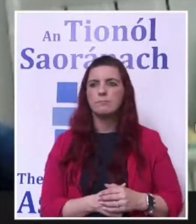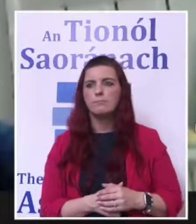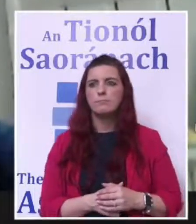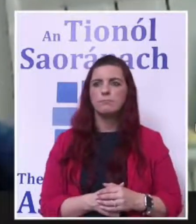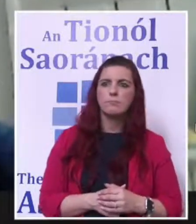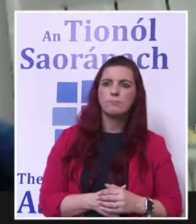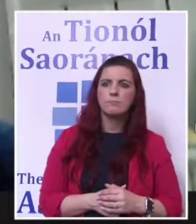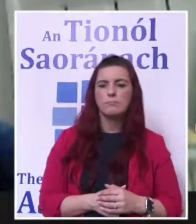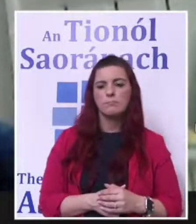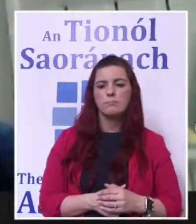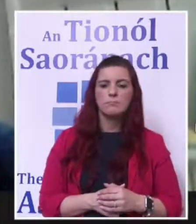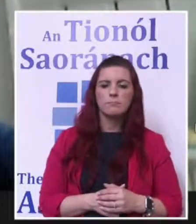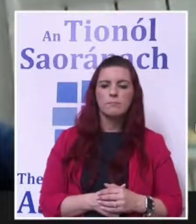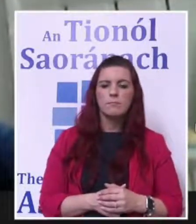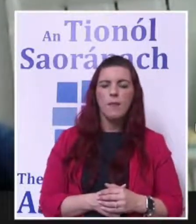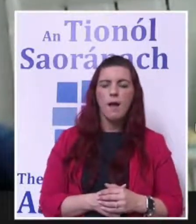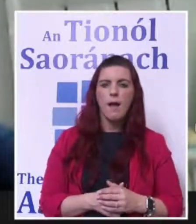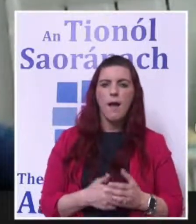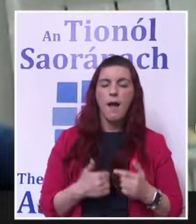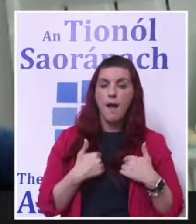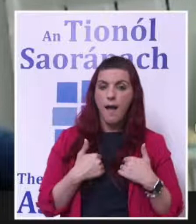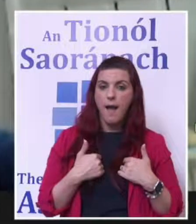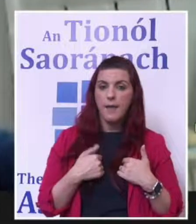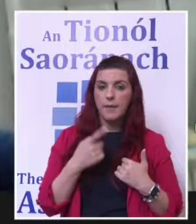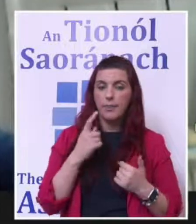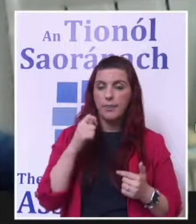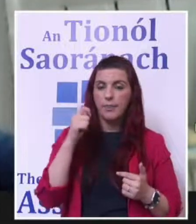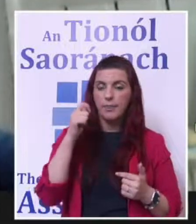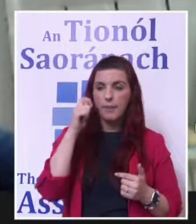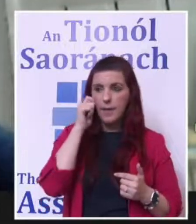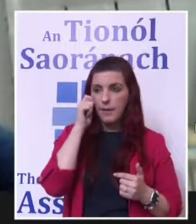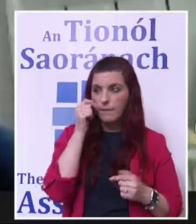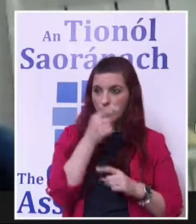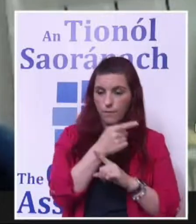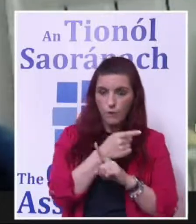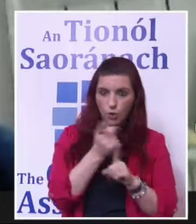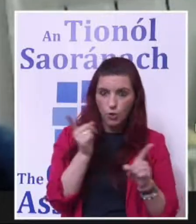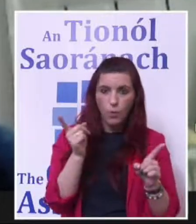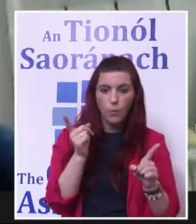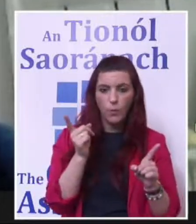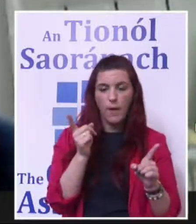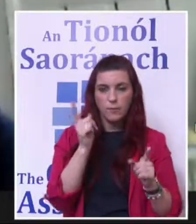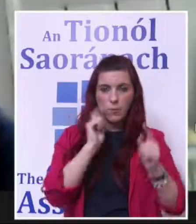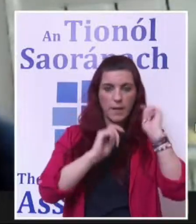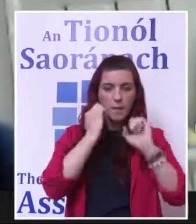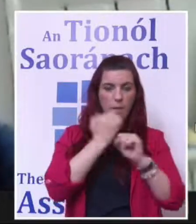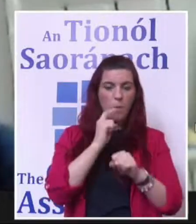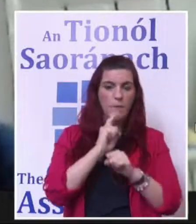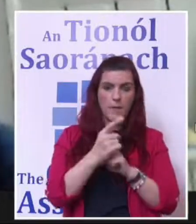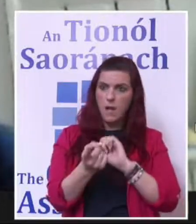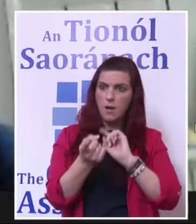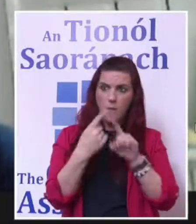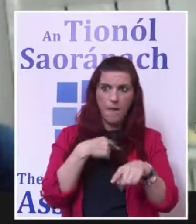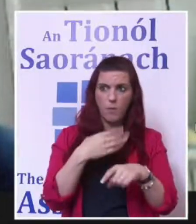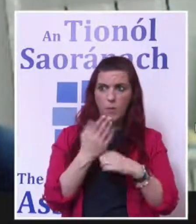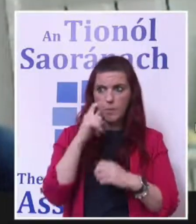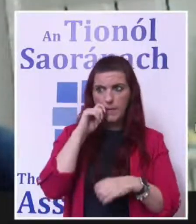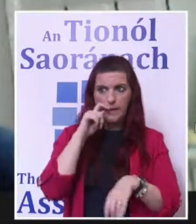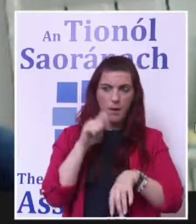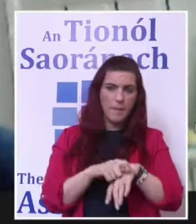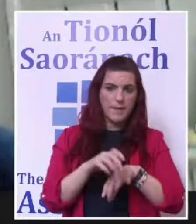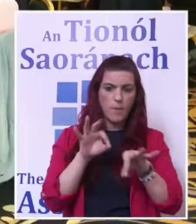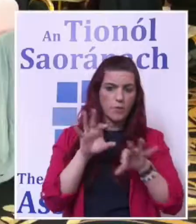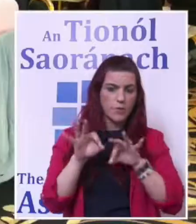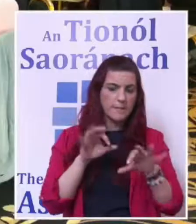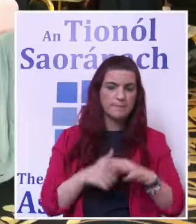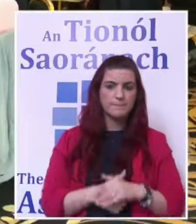structure. So I would think, again, for yourselves to reflect on that and to come back with what you think is the best option.